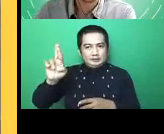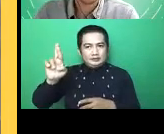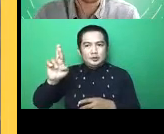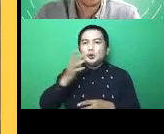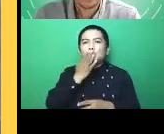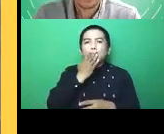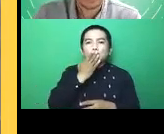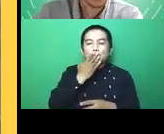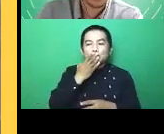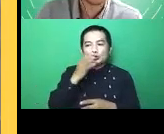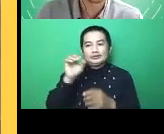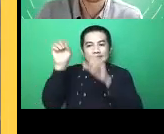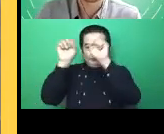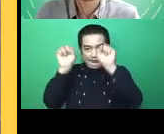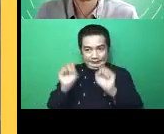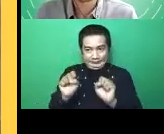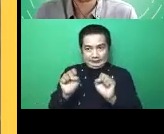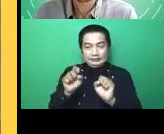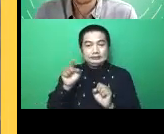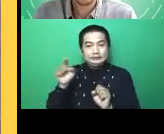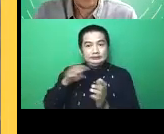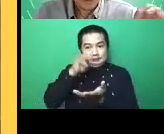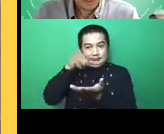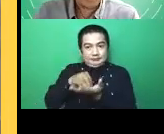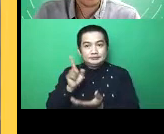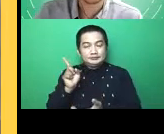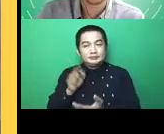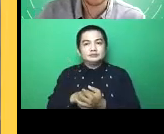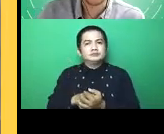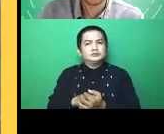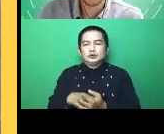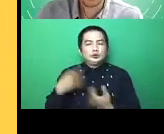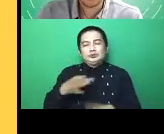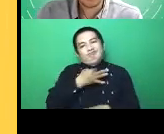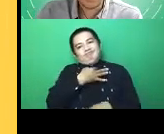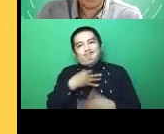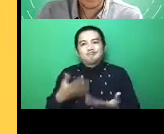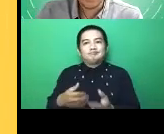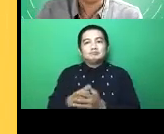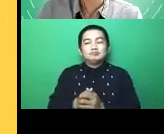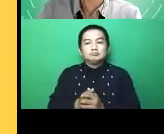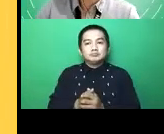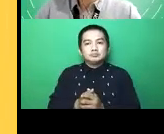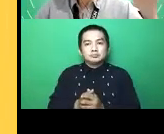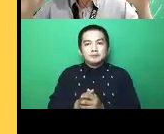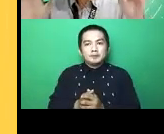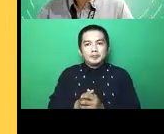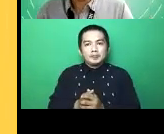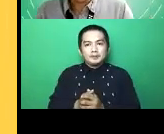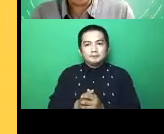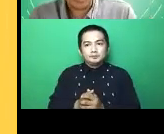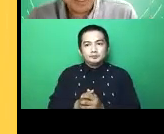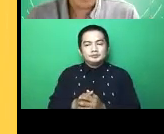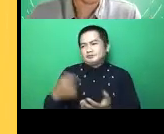colored shapes, such as the one in the middle. So interesting things you can do. Now, it's very